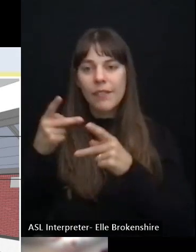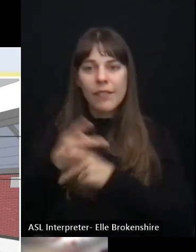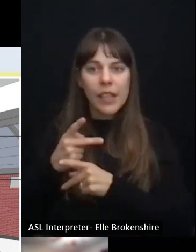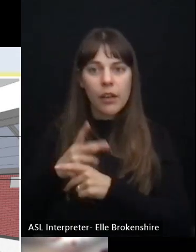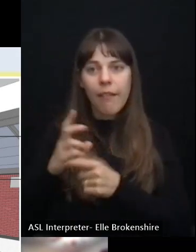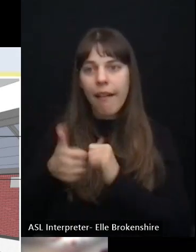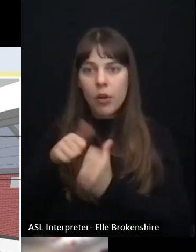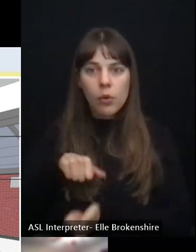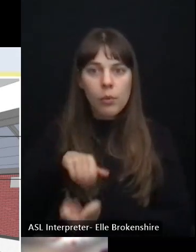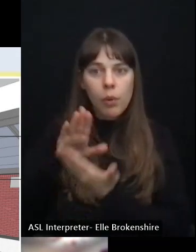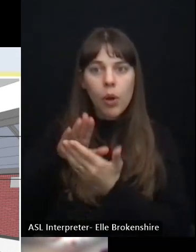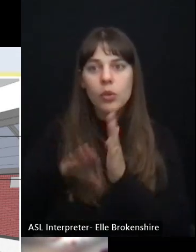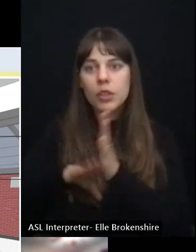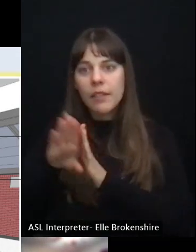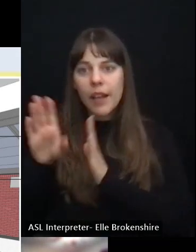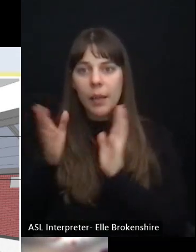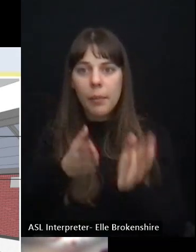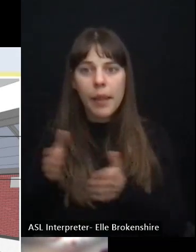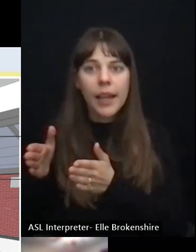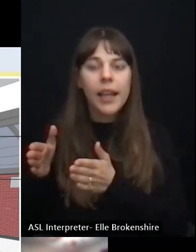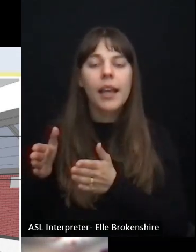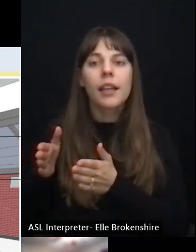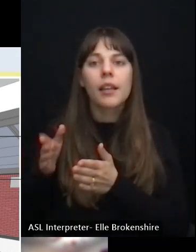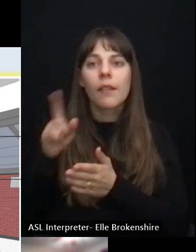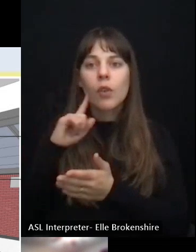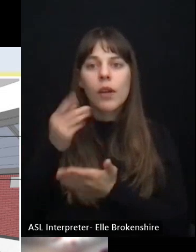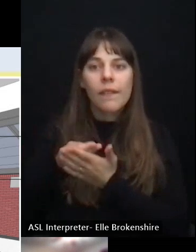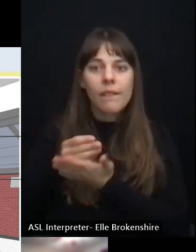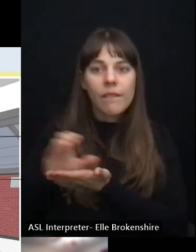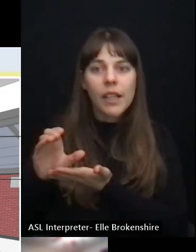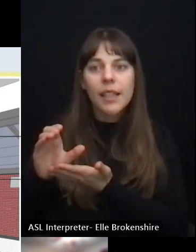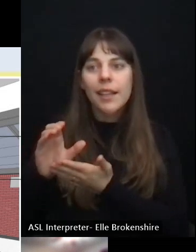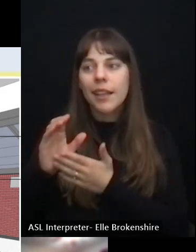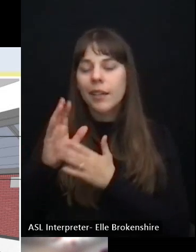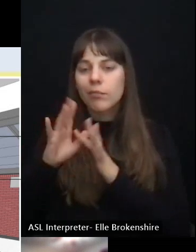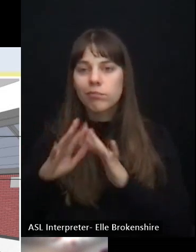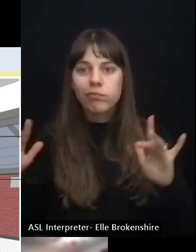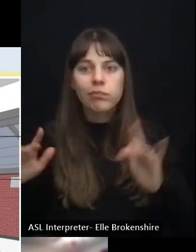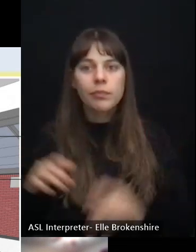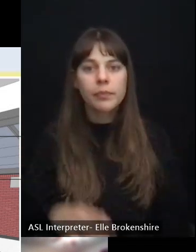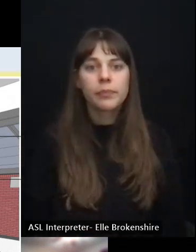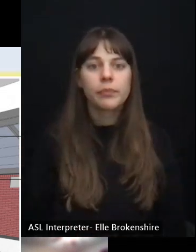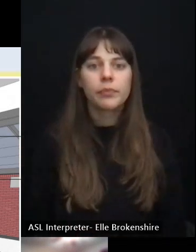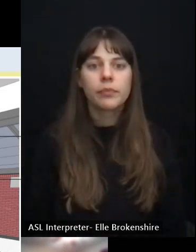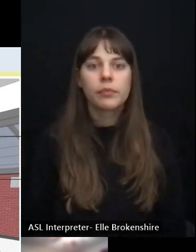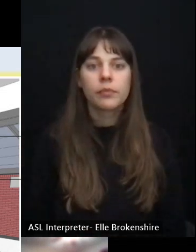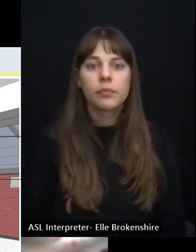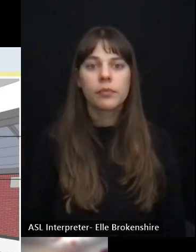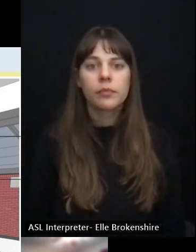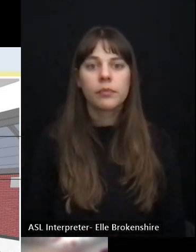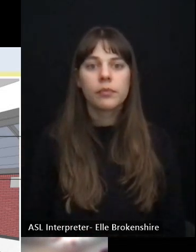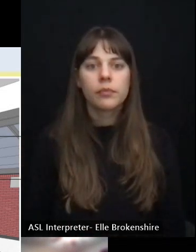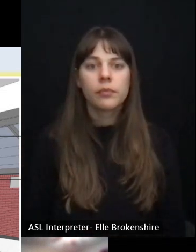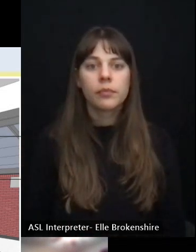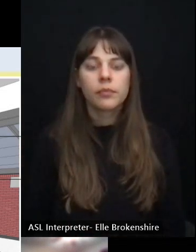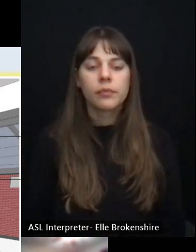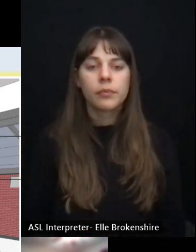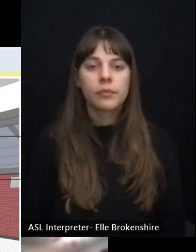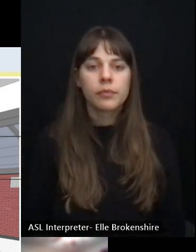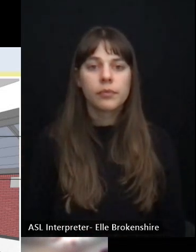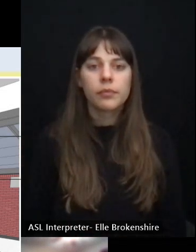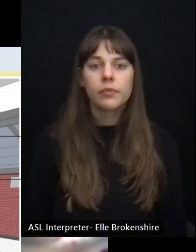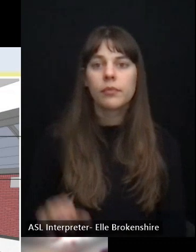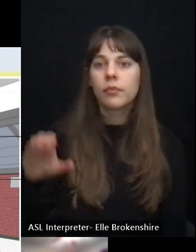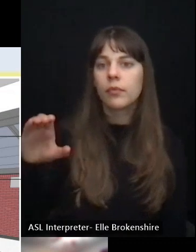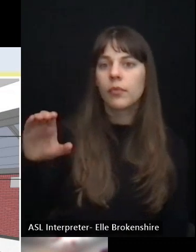and develop plans for funding, et cetera, to move ahead. Is closure a possibility and abandonment of that line?